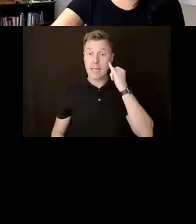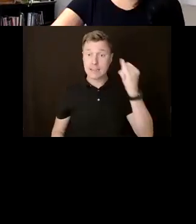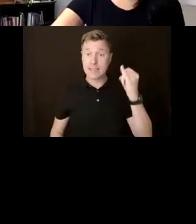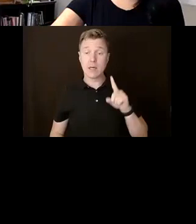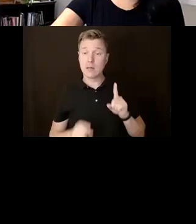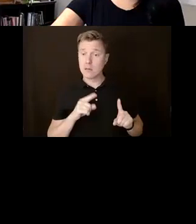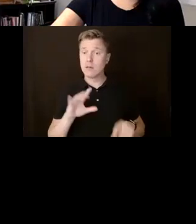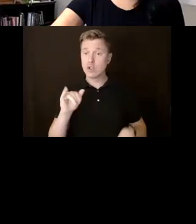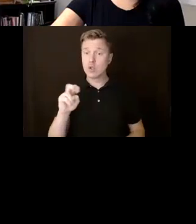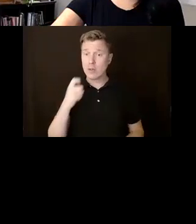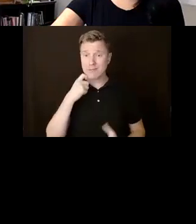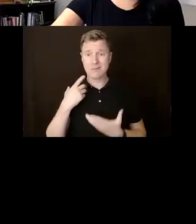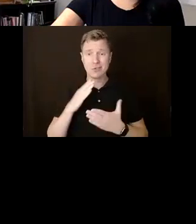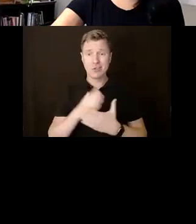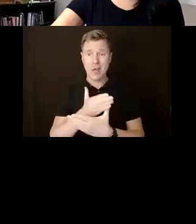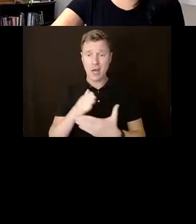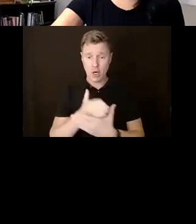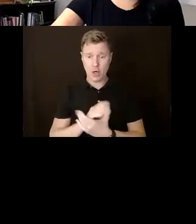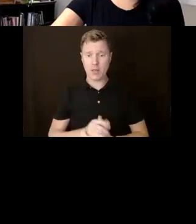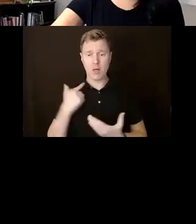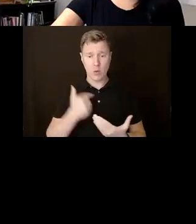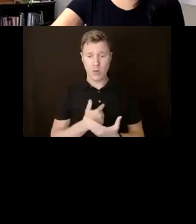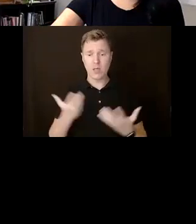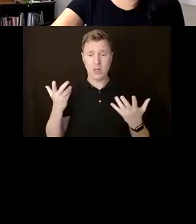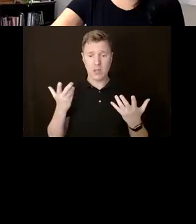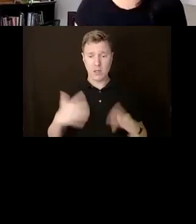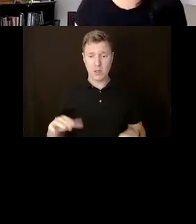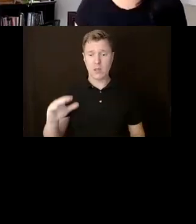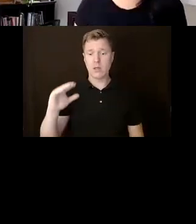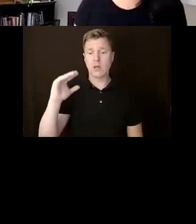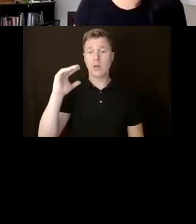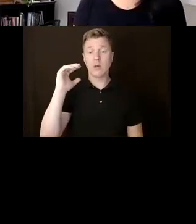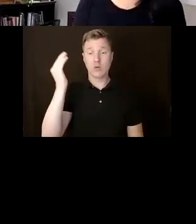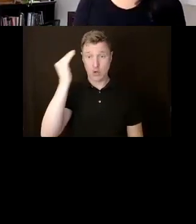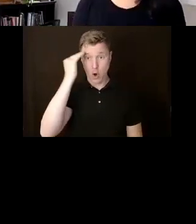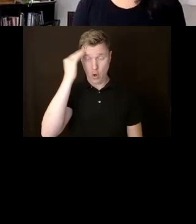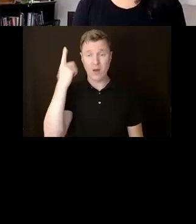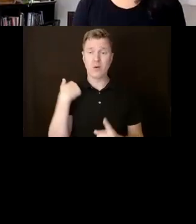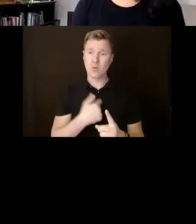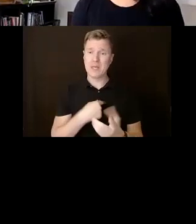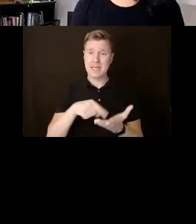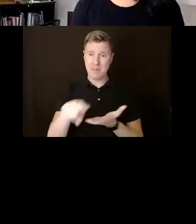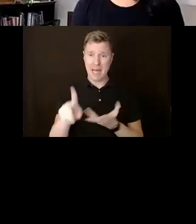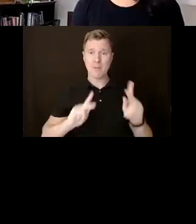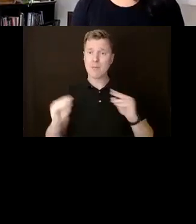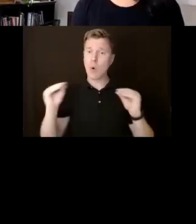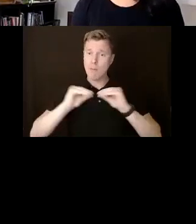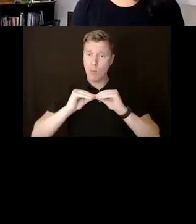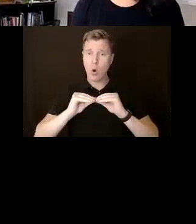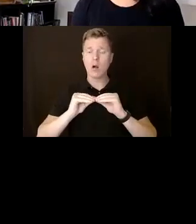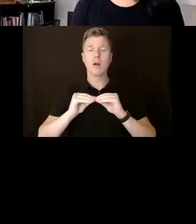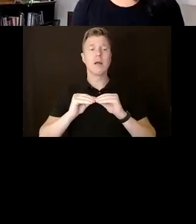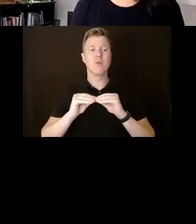Joanne shared about just, we know that people want to be able to pay people more, and it feels like one of those things that's